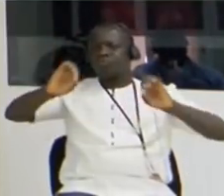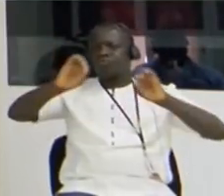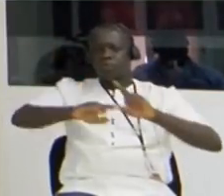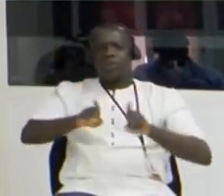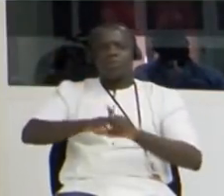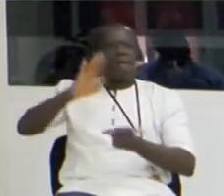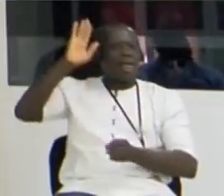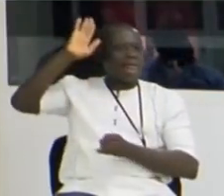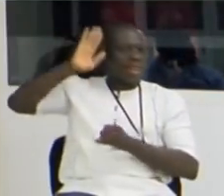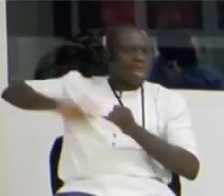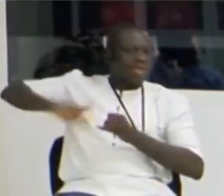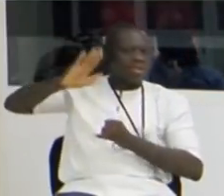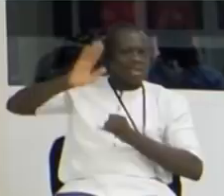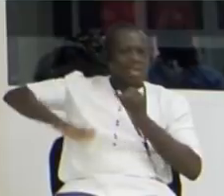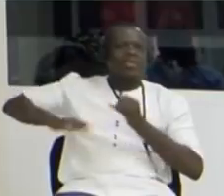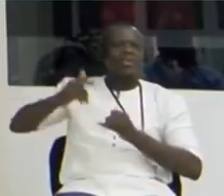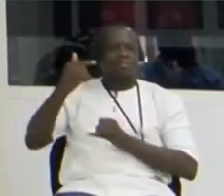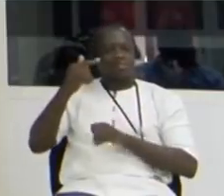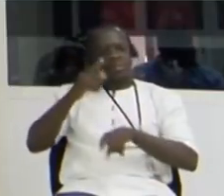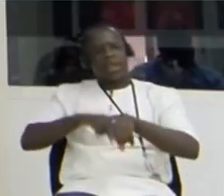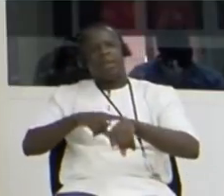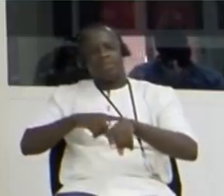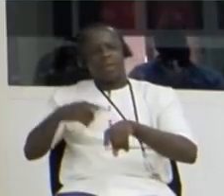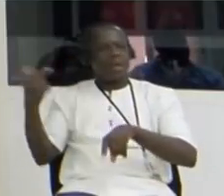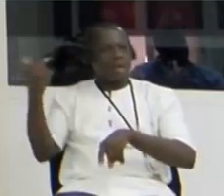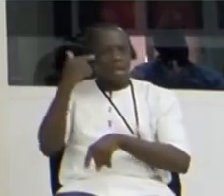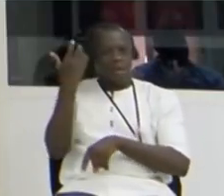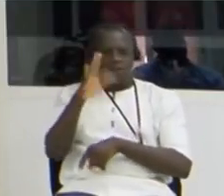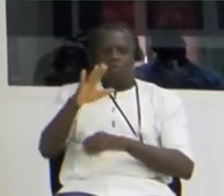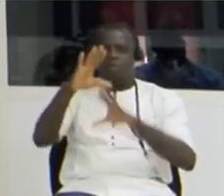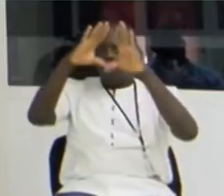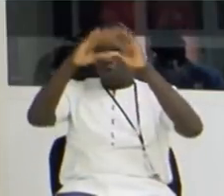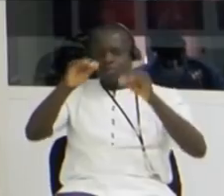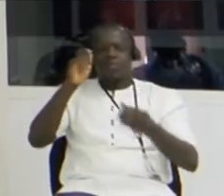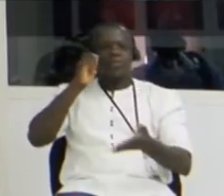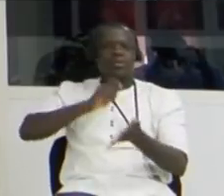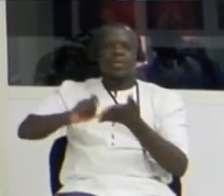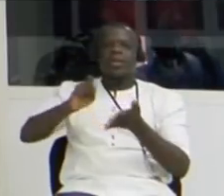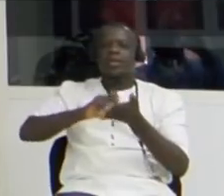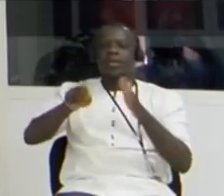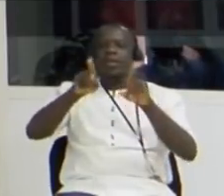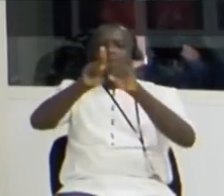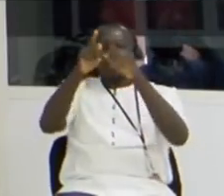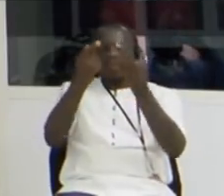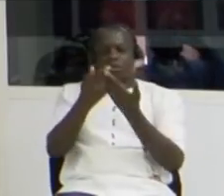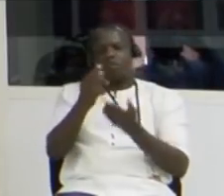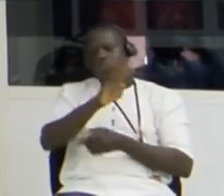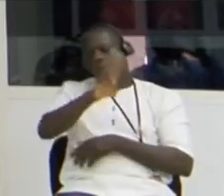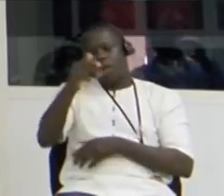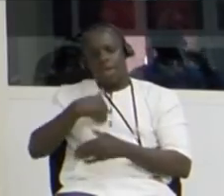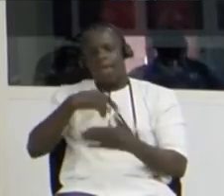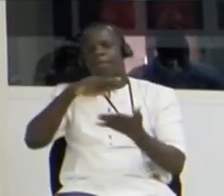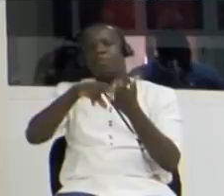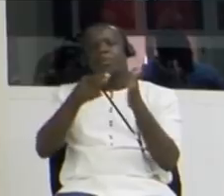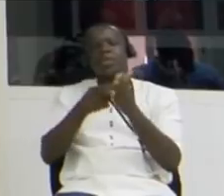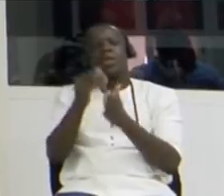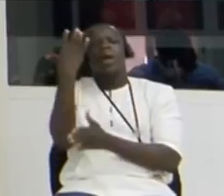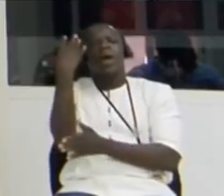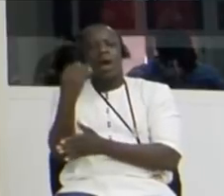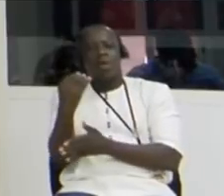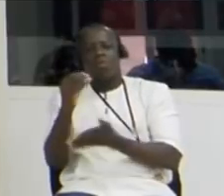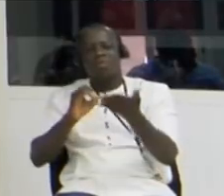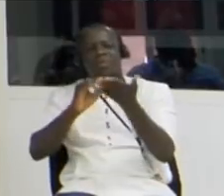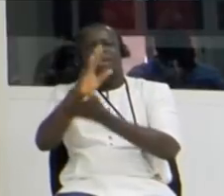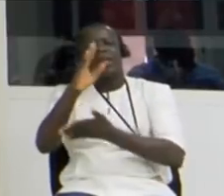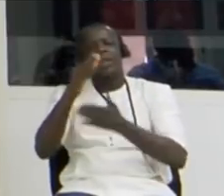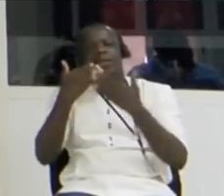last time we had from the Office of the Secretary General. I mean, how did you transmit that information to the Office of the Secretary